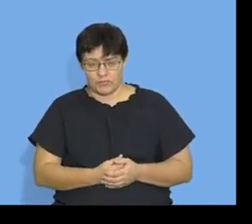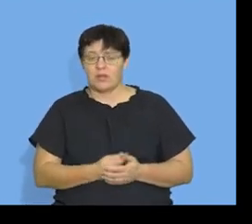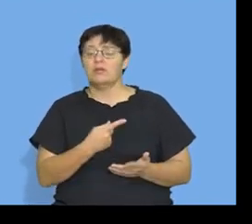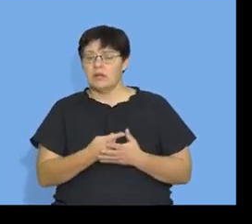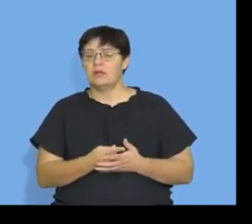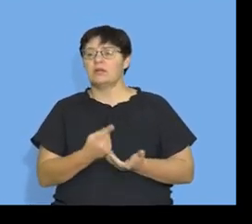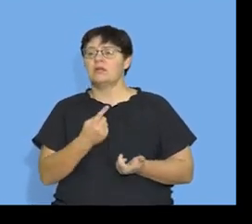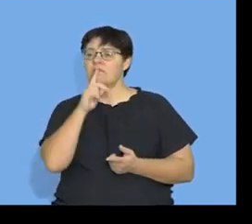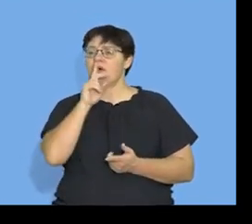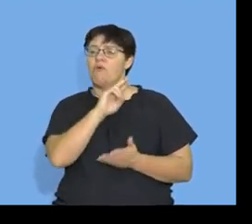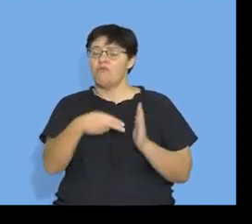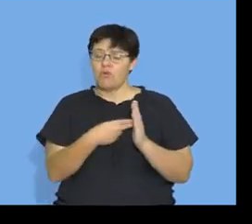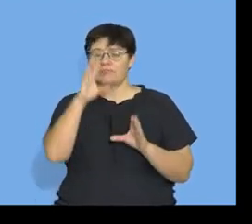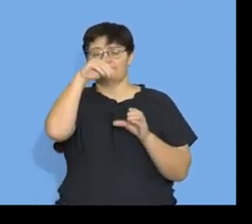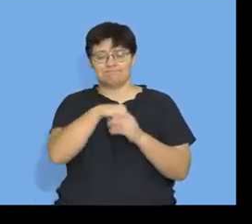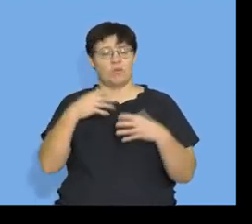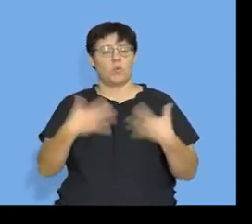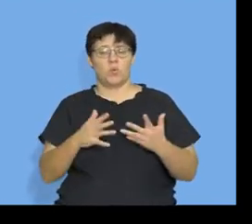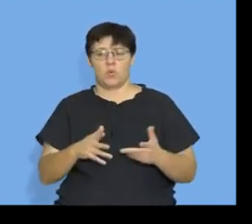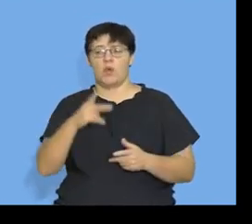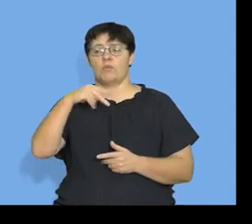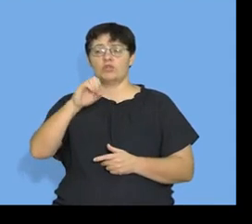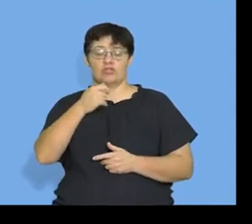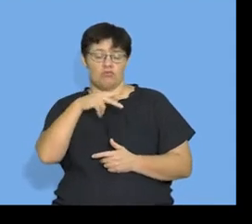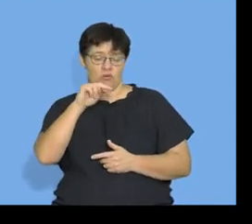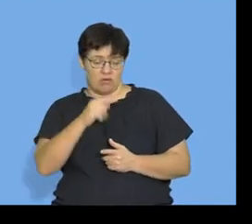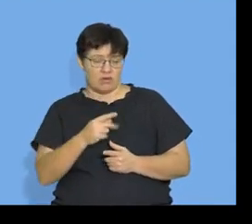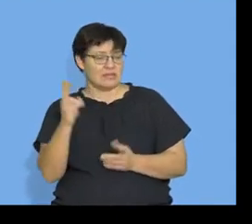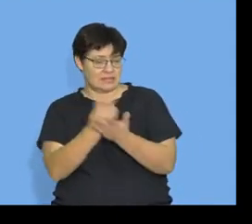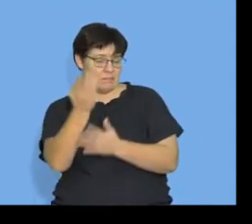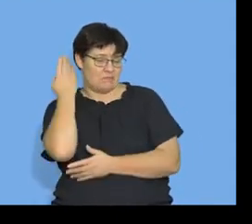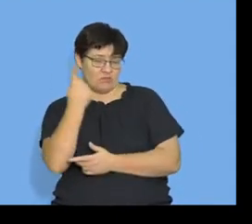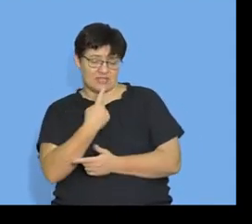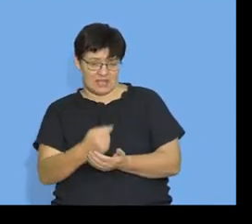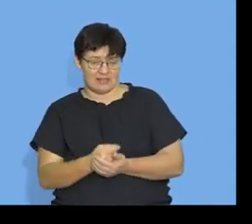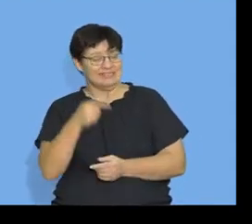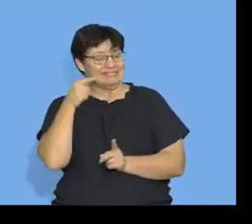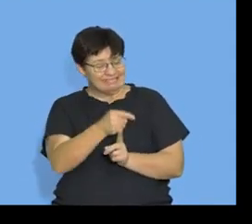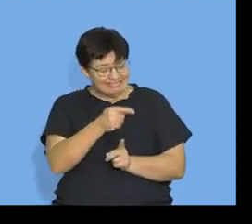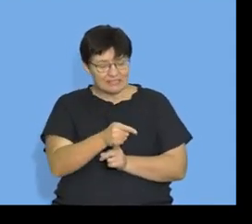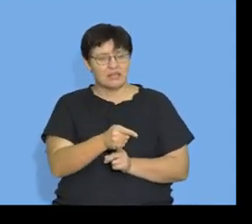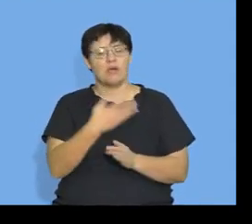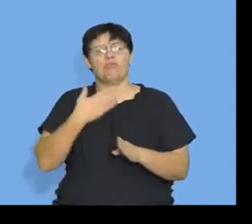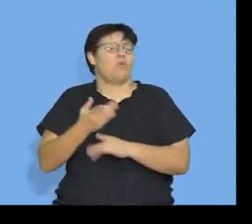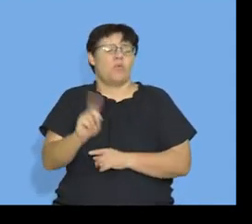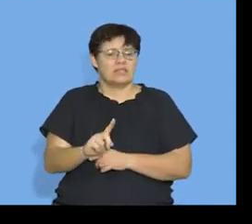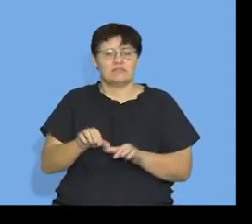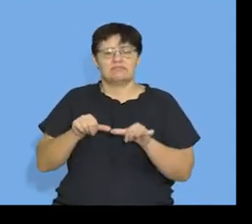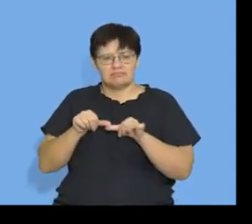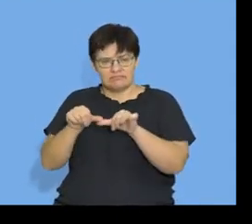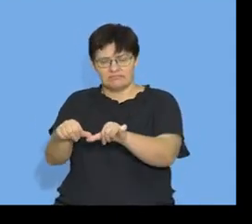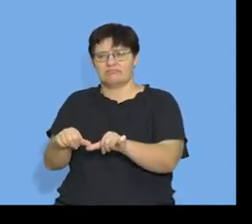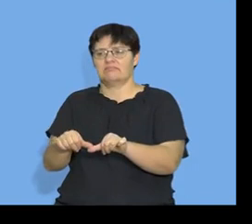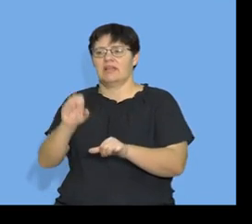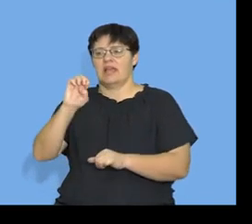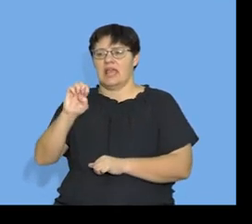We know that the placenta plays an important role in producing progesterone, as I mentioned earlier. And progesterone, its function